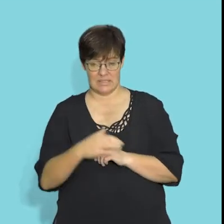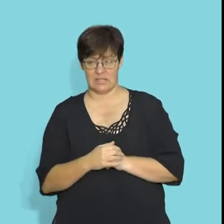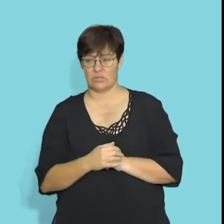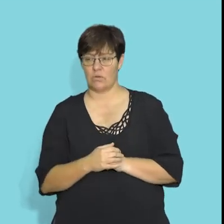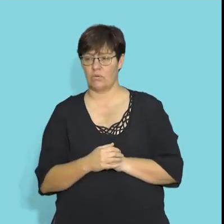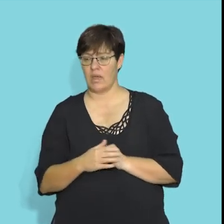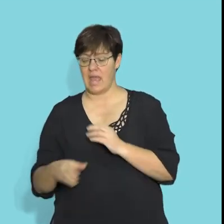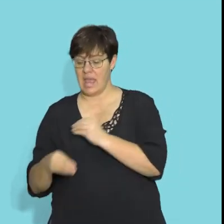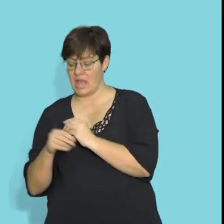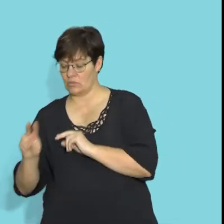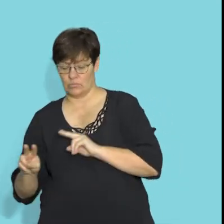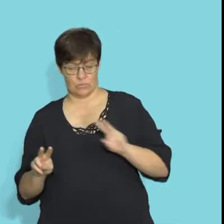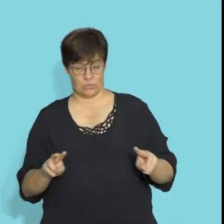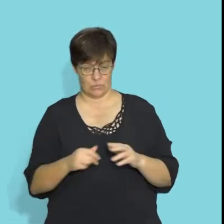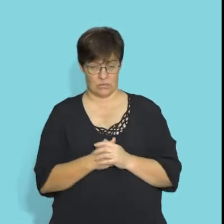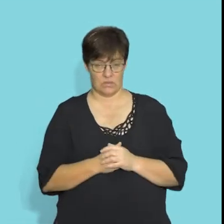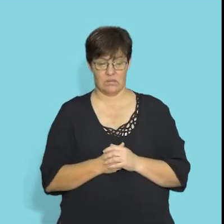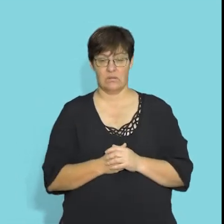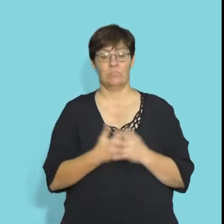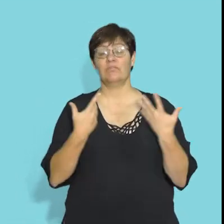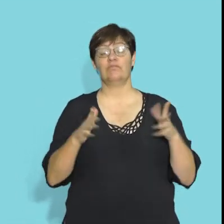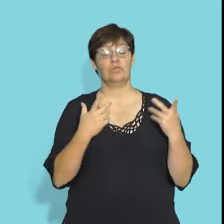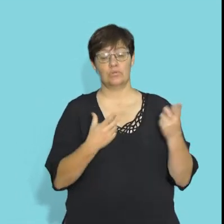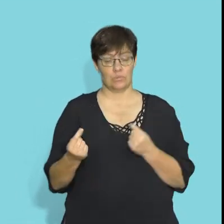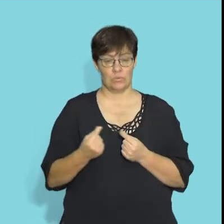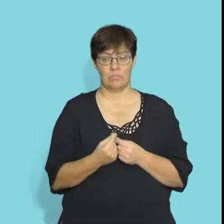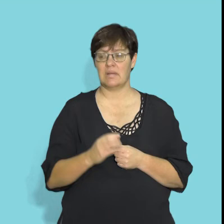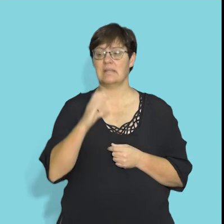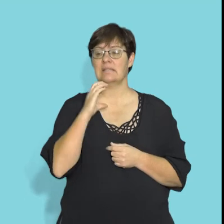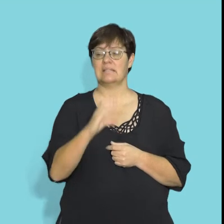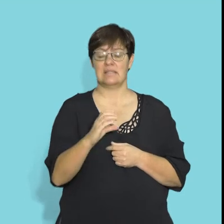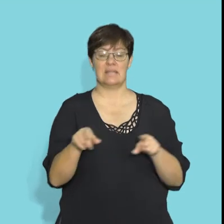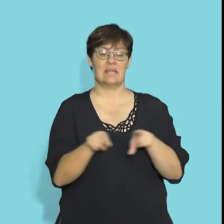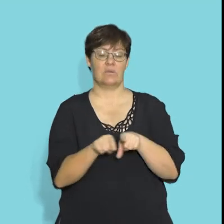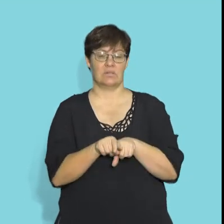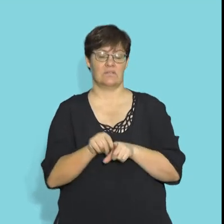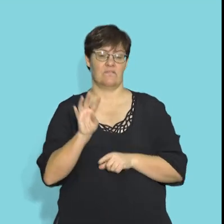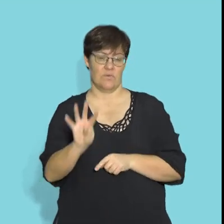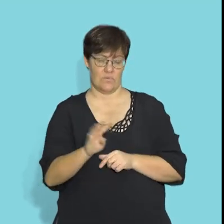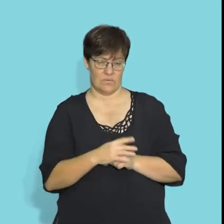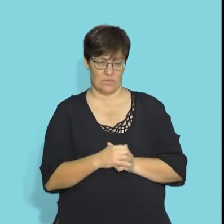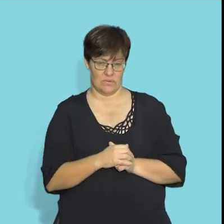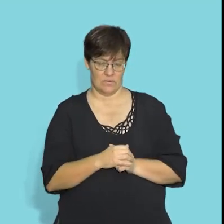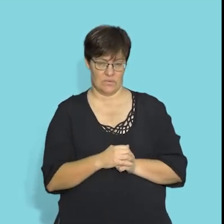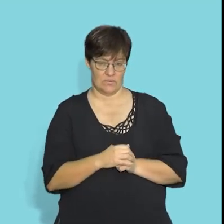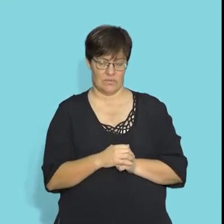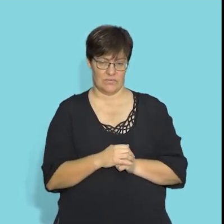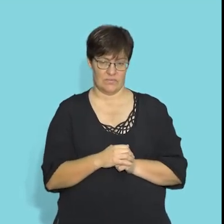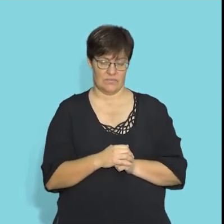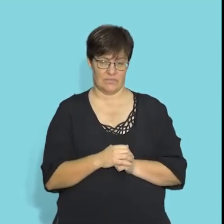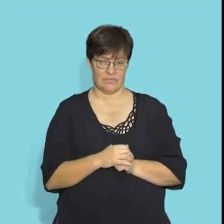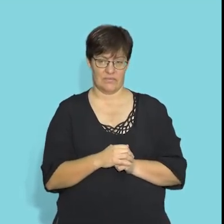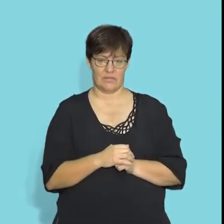2 on both sides. And when I do that, I get c is equal to 4. Wonderful.